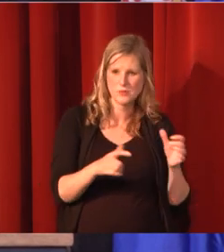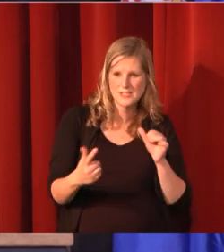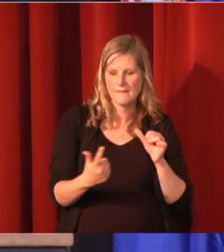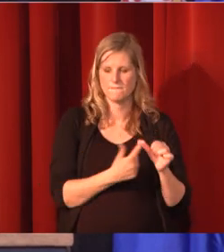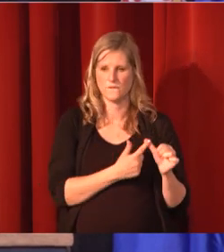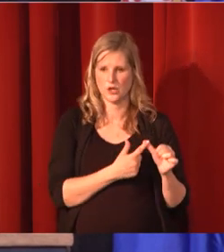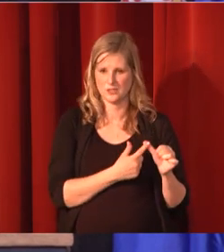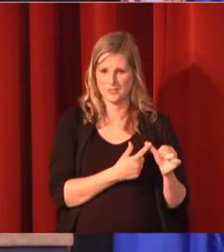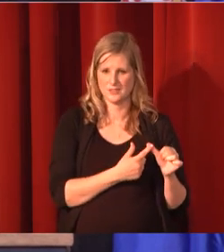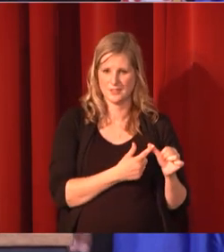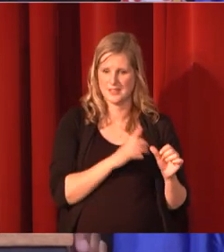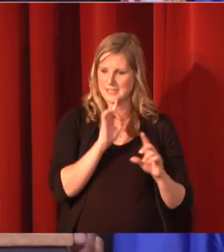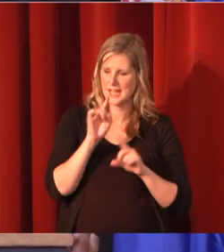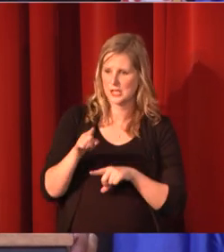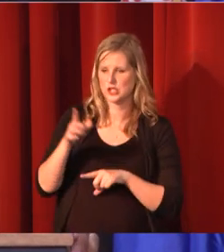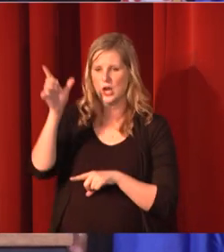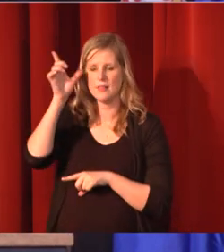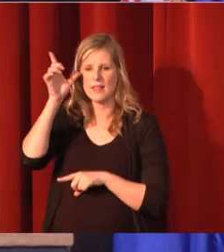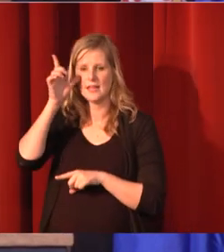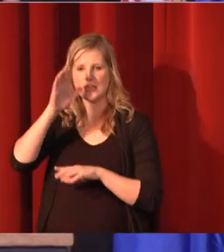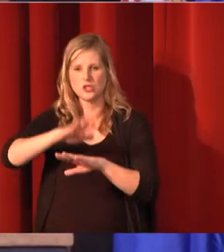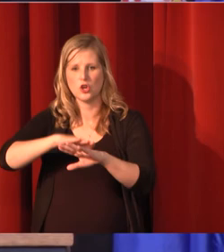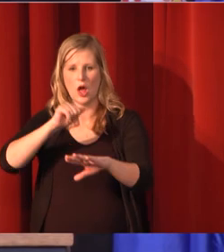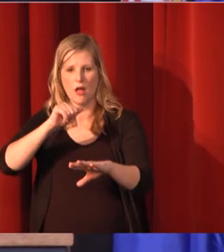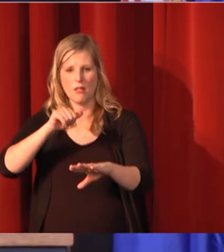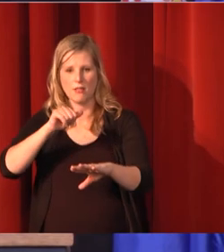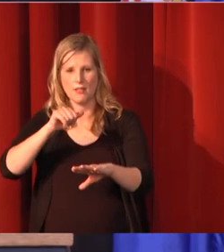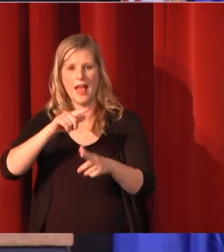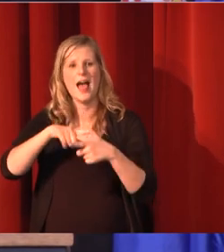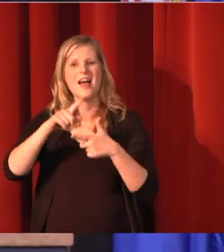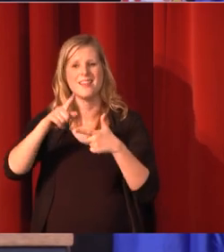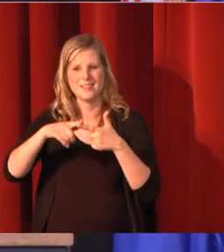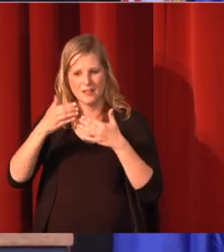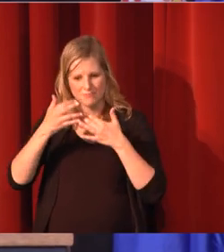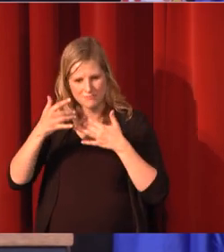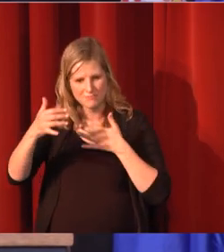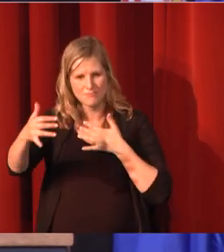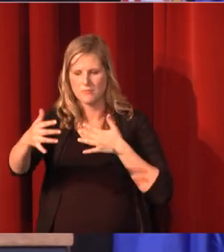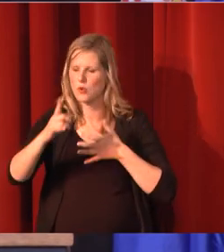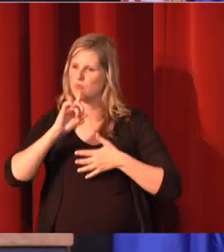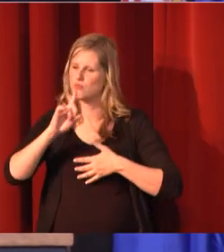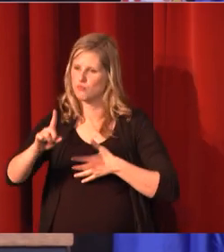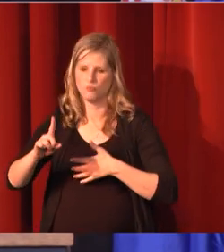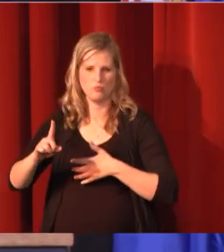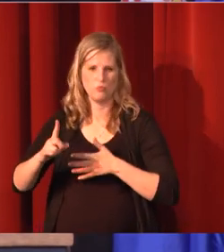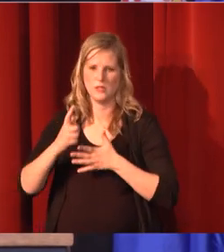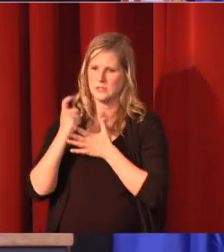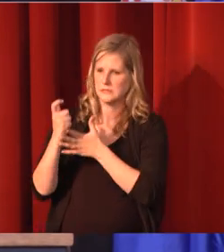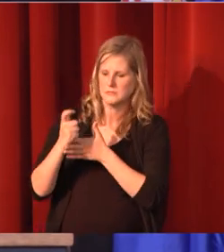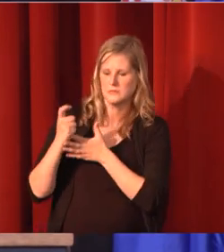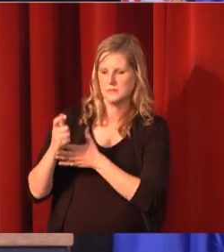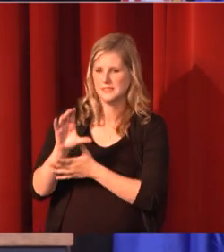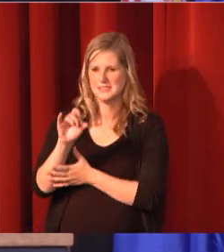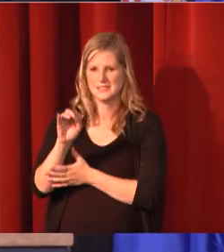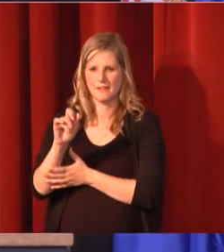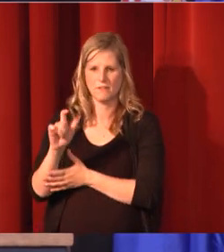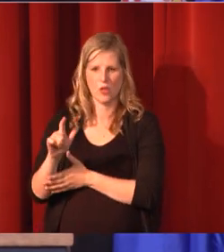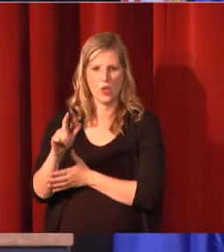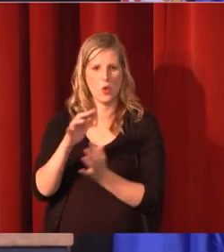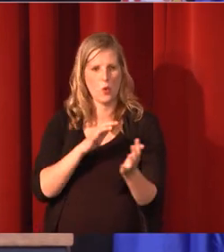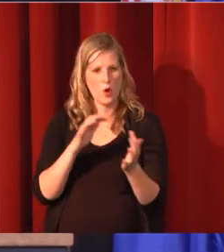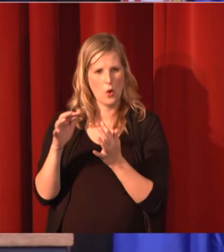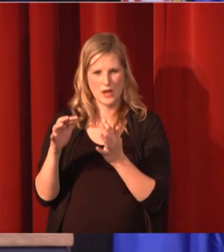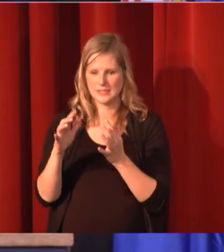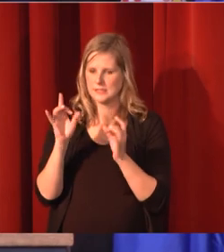to answer President Lincoln's call and they went on to serve valiantly in some of the civil wars most critical battles